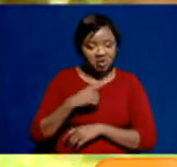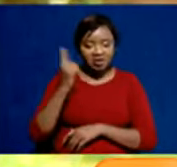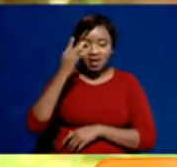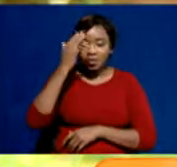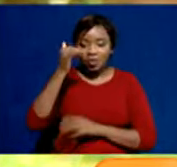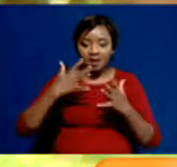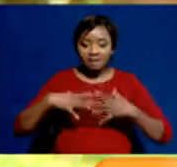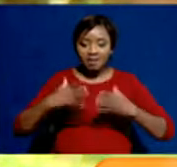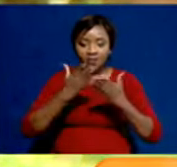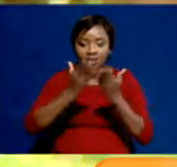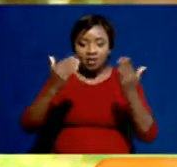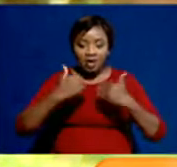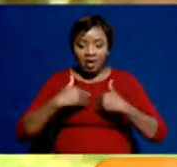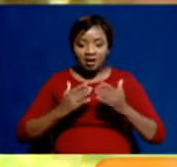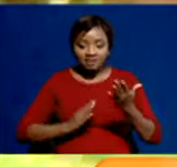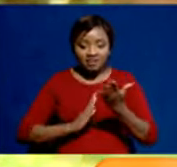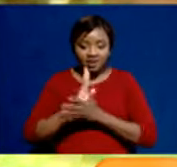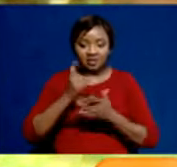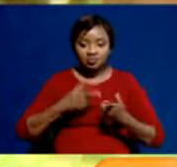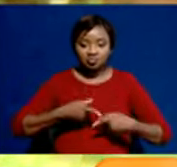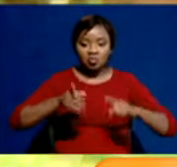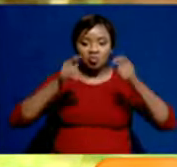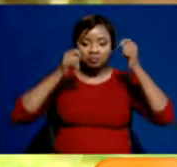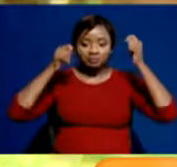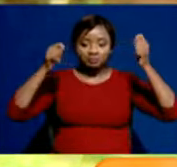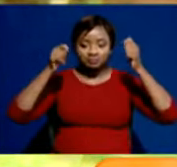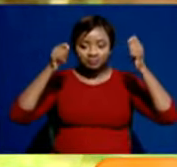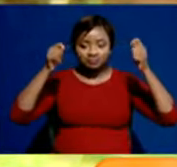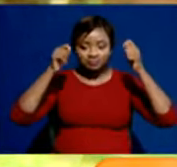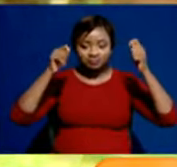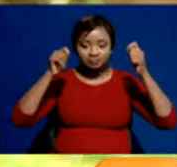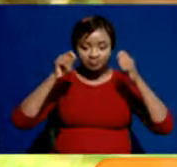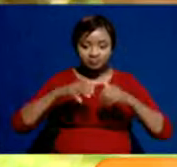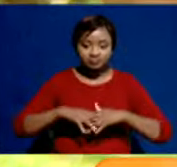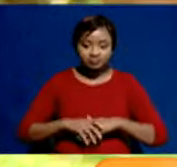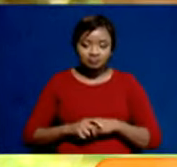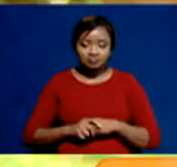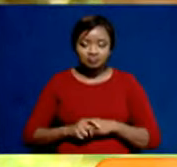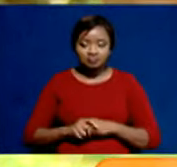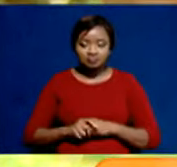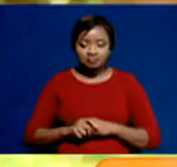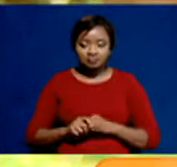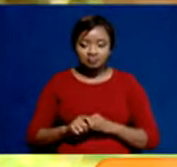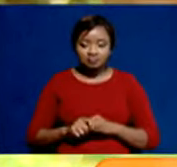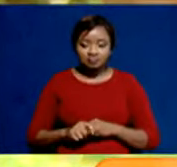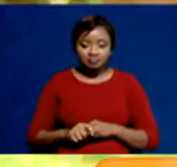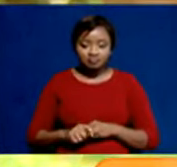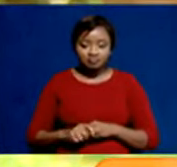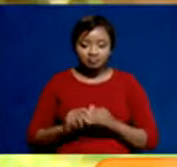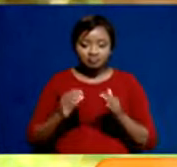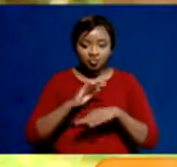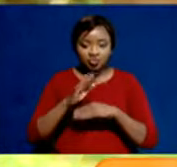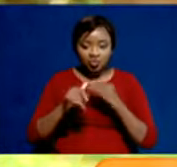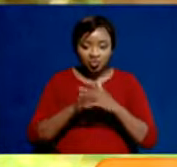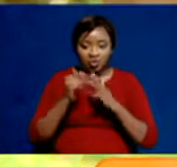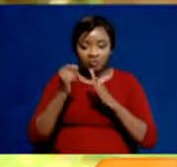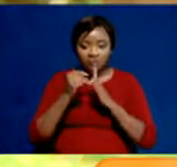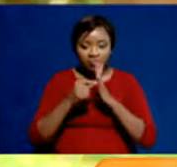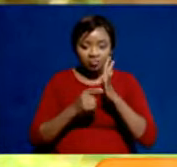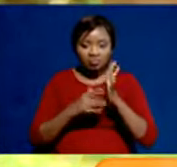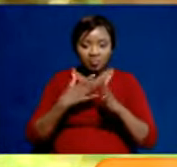themselves. Demonstrations, rallies, picketing, boycotts, all those are part of our civil